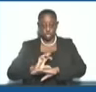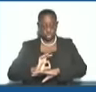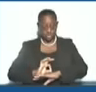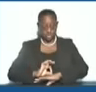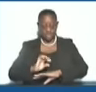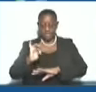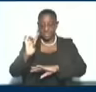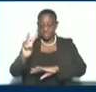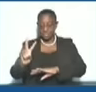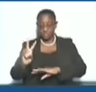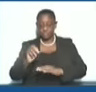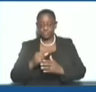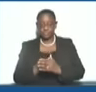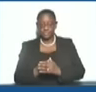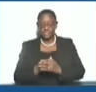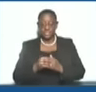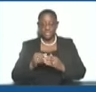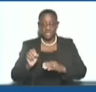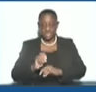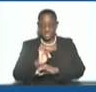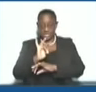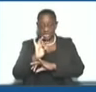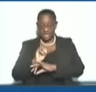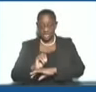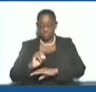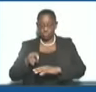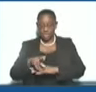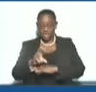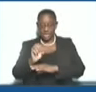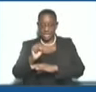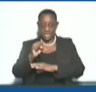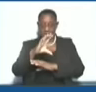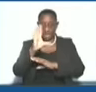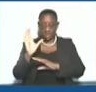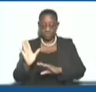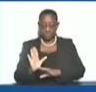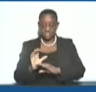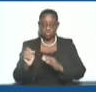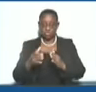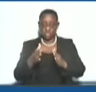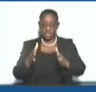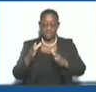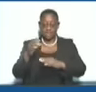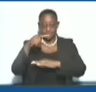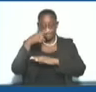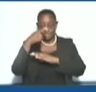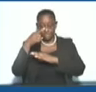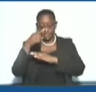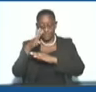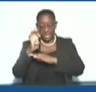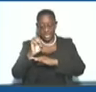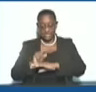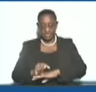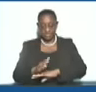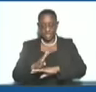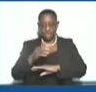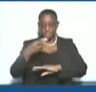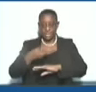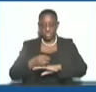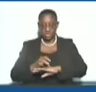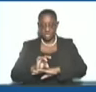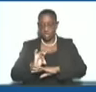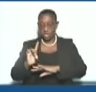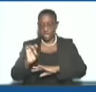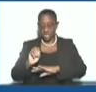degrees, 82 in Georgetown, Exuma, 80s in Rigat Island, Clarenstown, Long Island, Crooked Island, Betsy Bay, Acklands, and Matthew Tidy